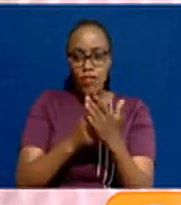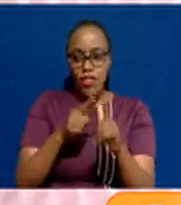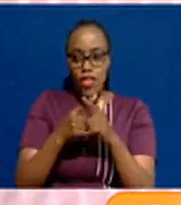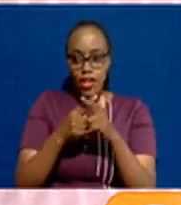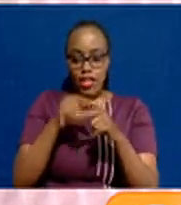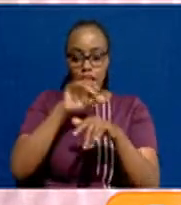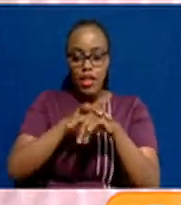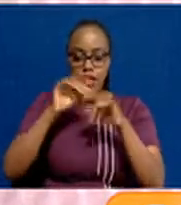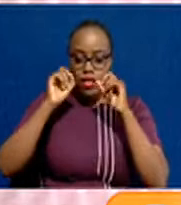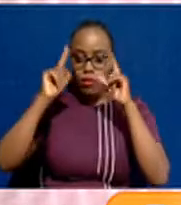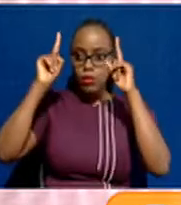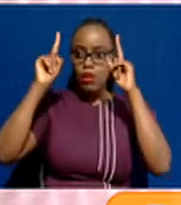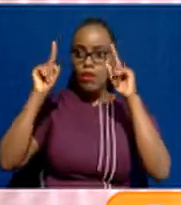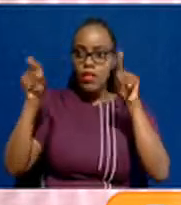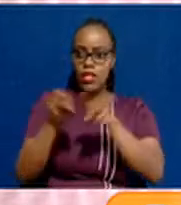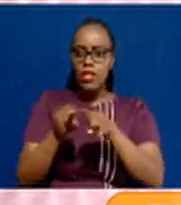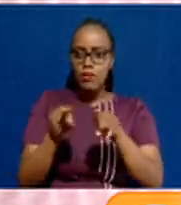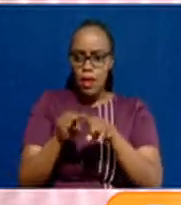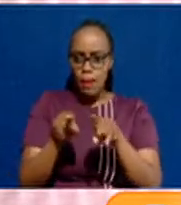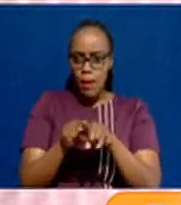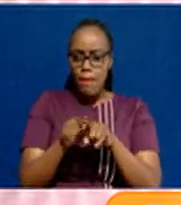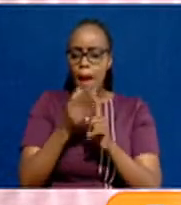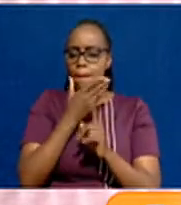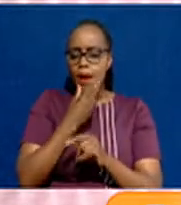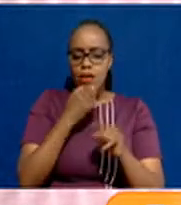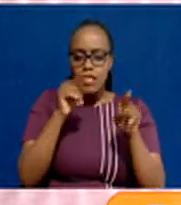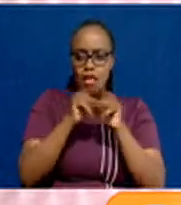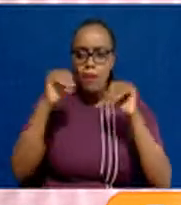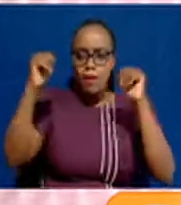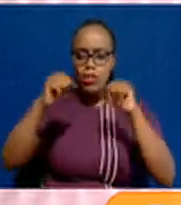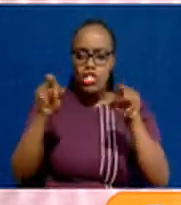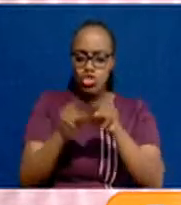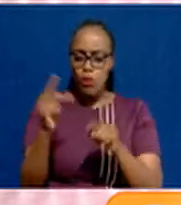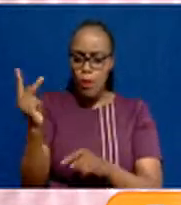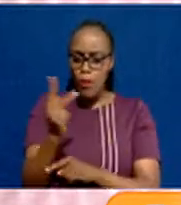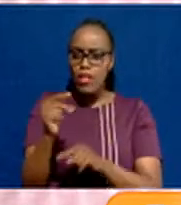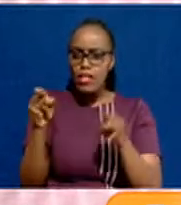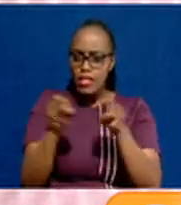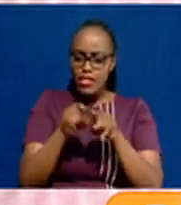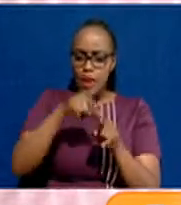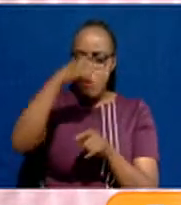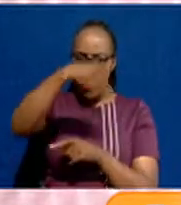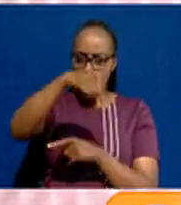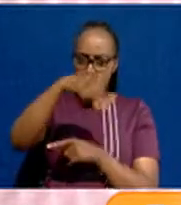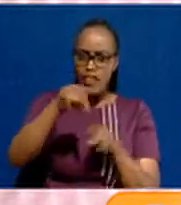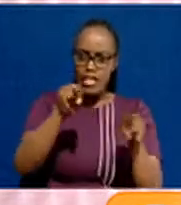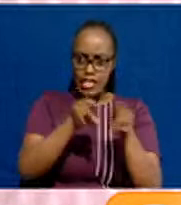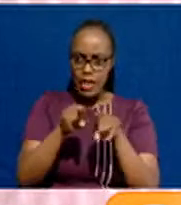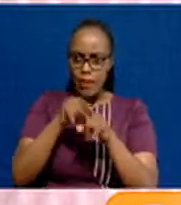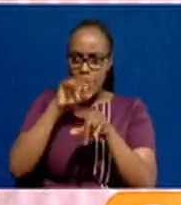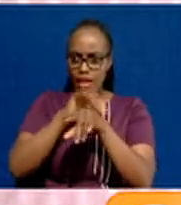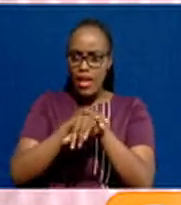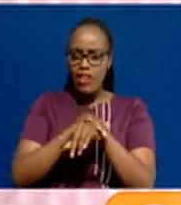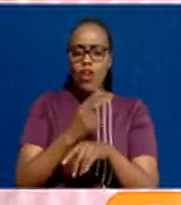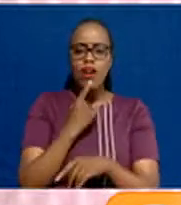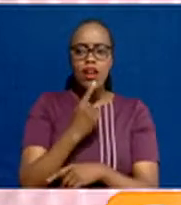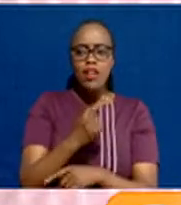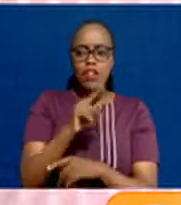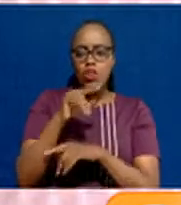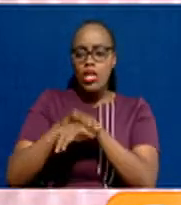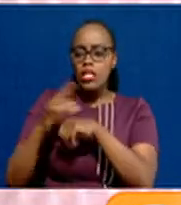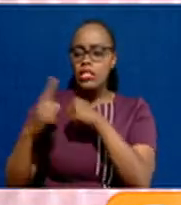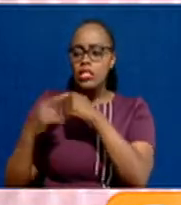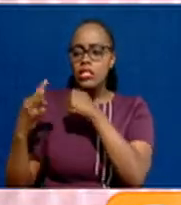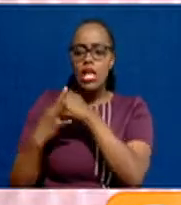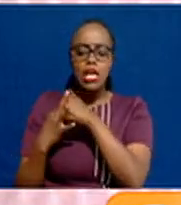and they realize the same guy who has the same potential as you, has the same qualifications, he's earning, for every 100 shillings, you're earning